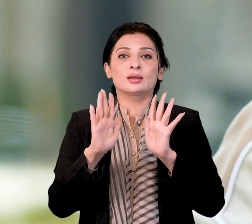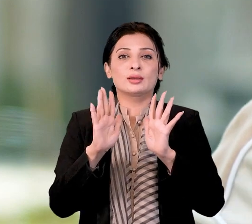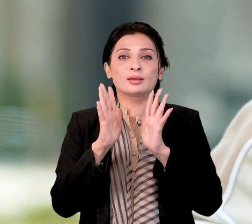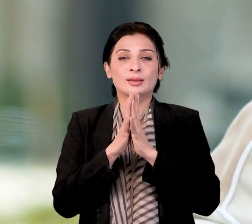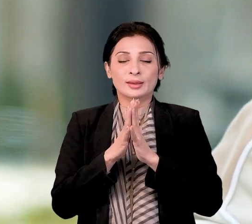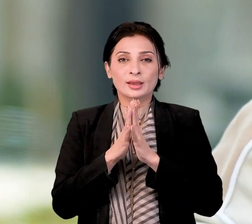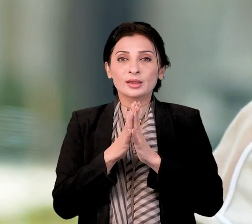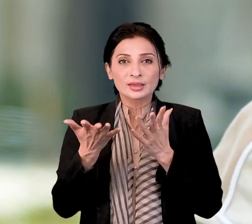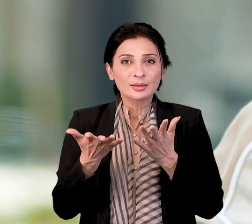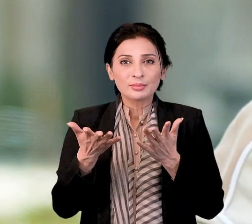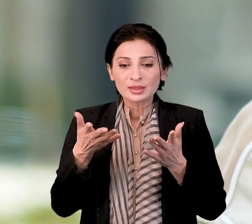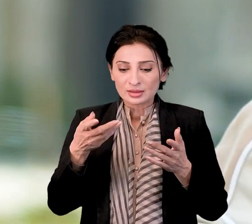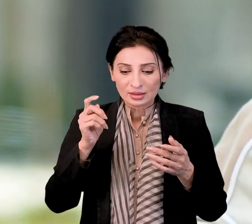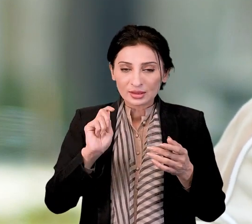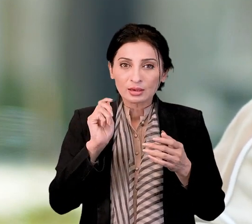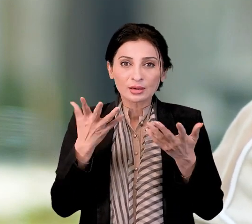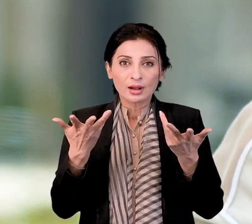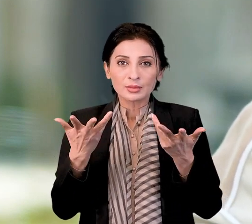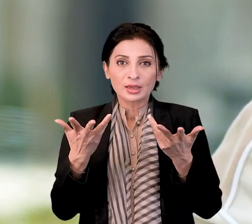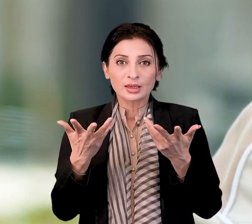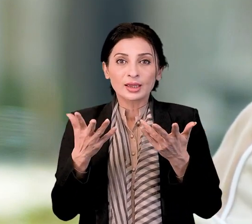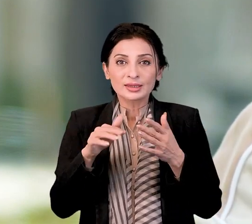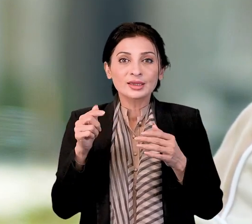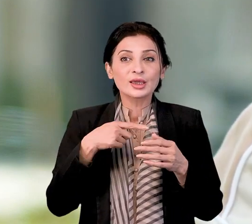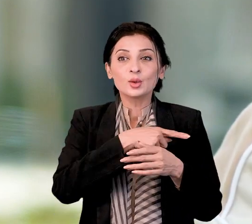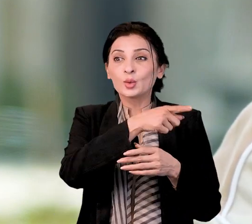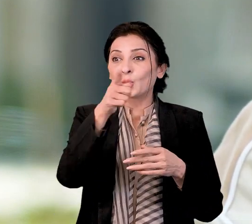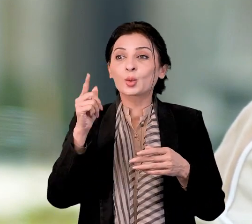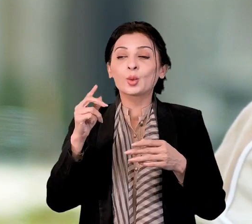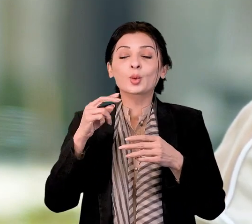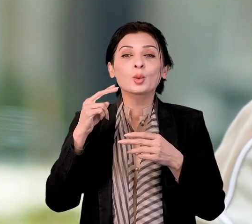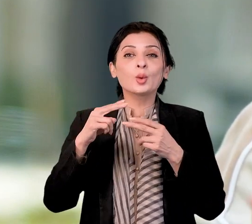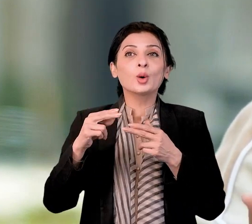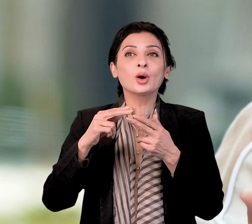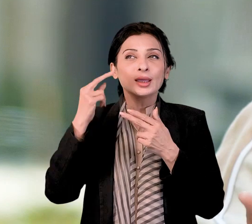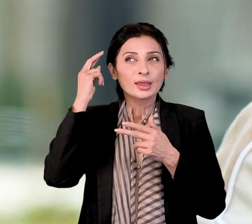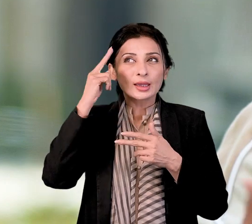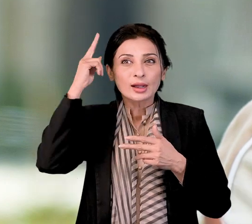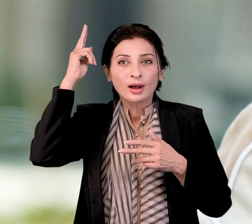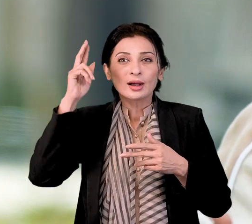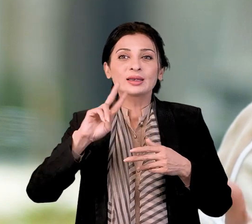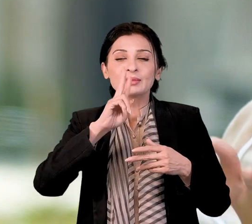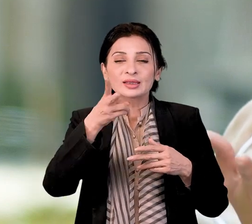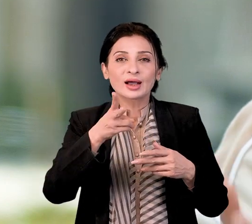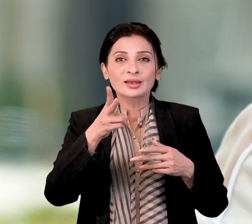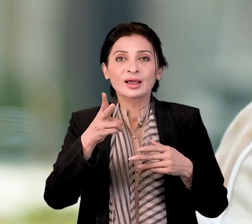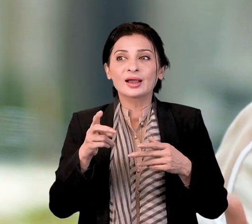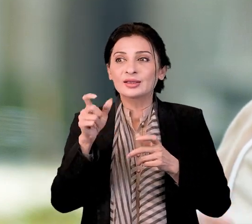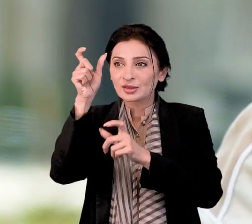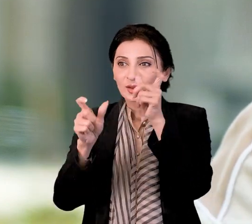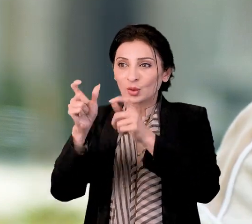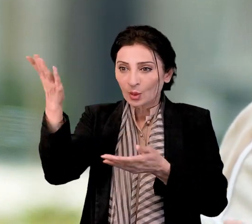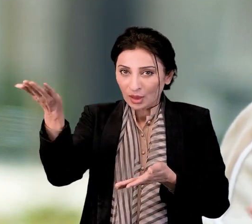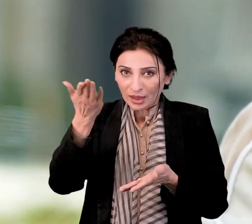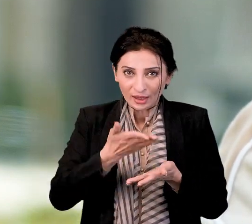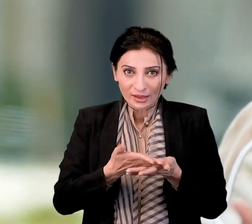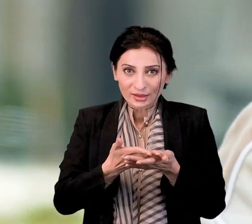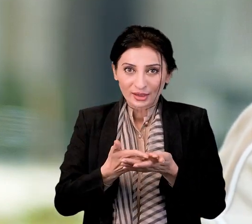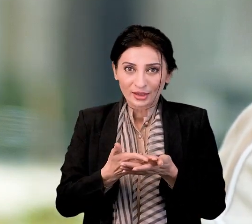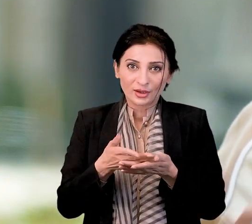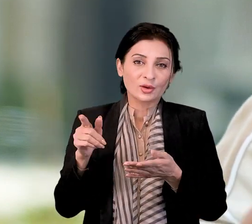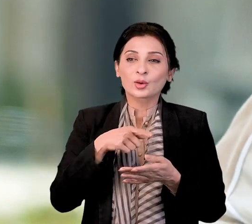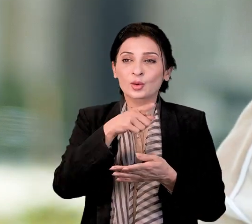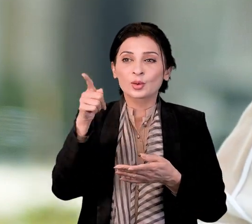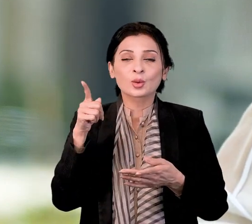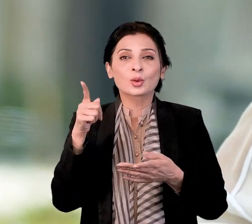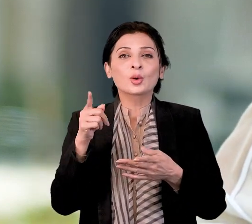they have the assurance that someone is cooking for them and this is going to be a hearty, warm meal for them, they put